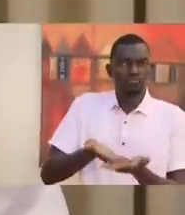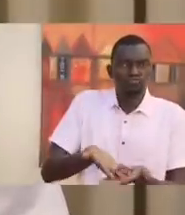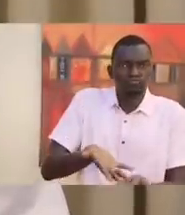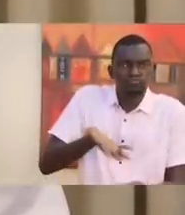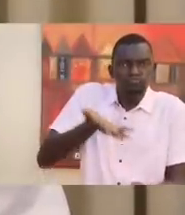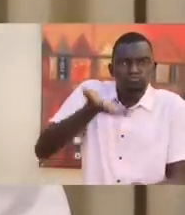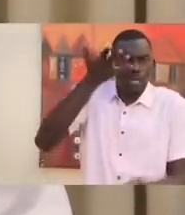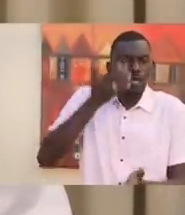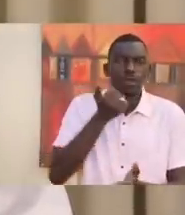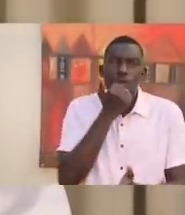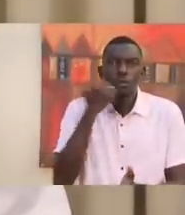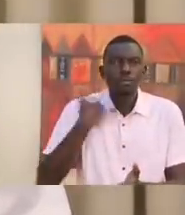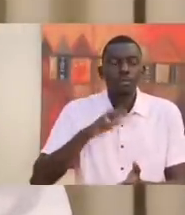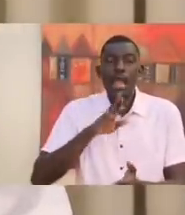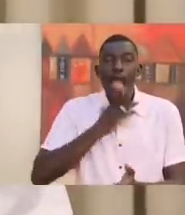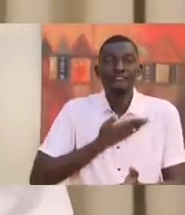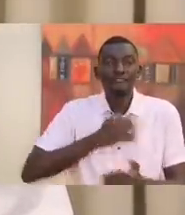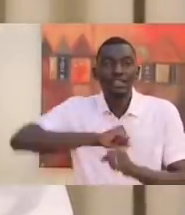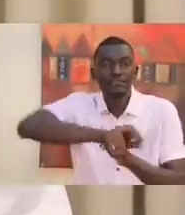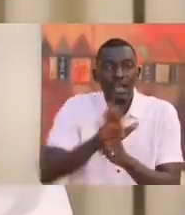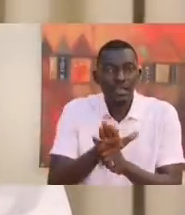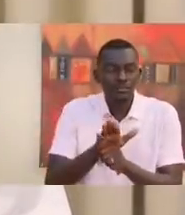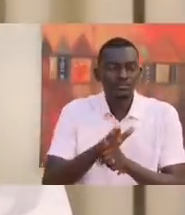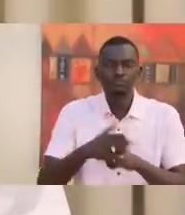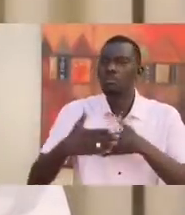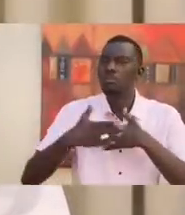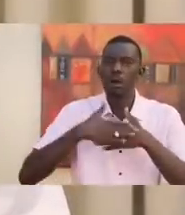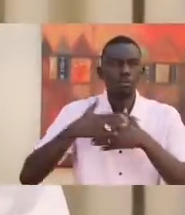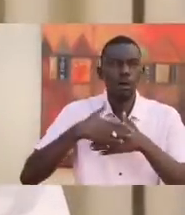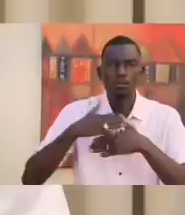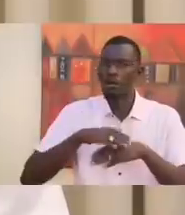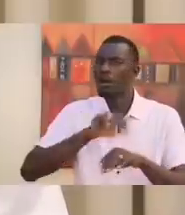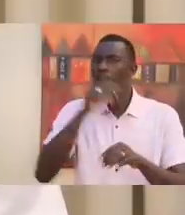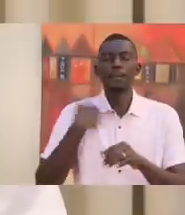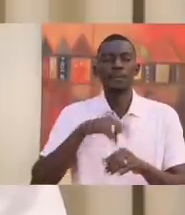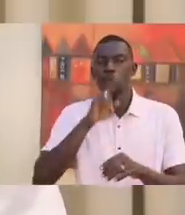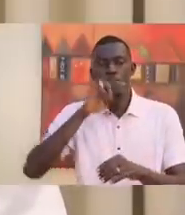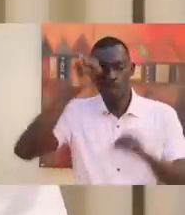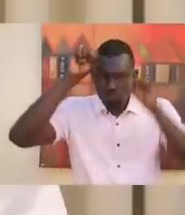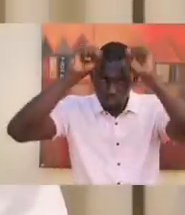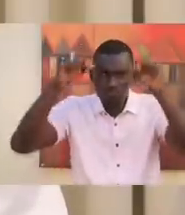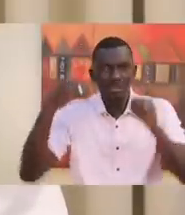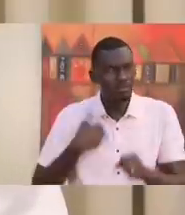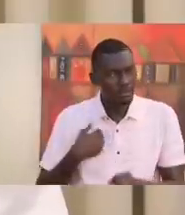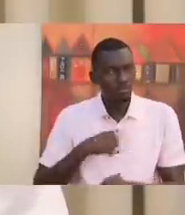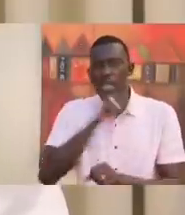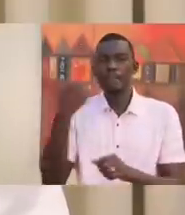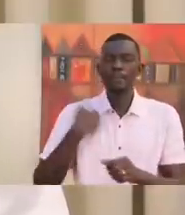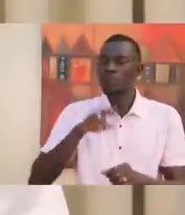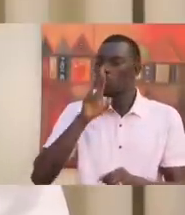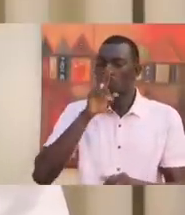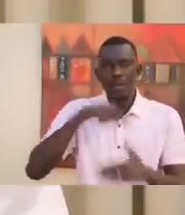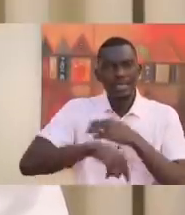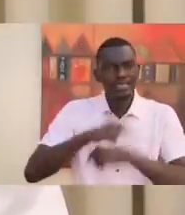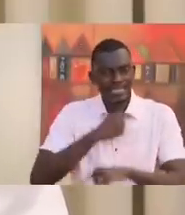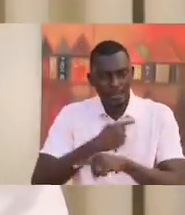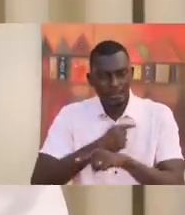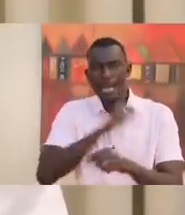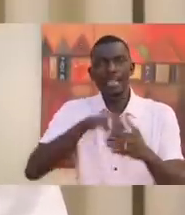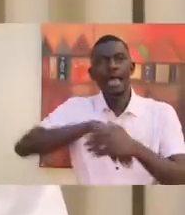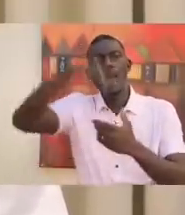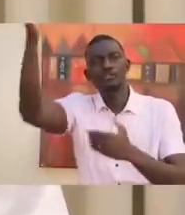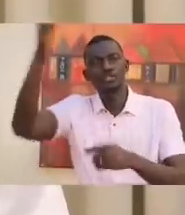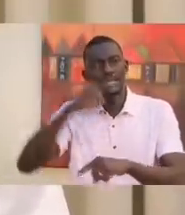of public emergency for additional 21 days. Mbadi ngulu a nyin karumu mba kona teng atilimuang ani warawula, President Barrow,